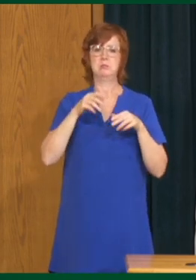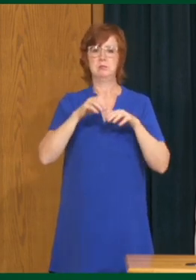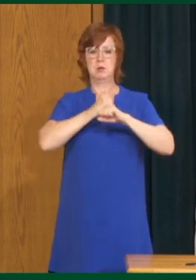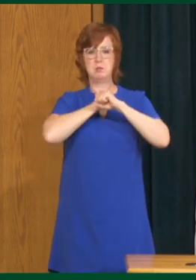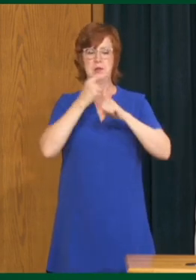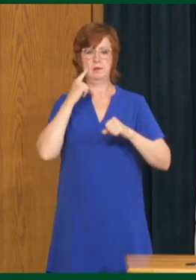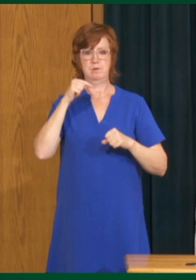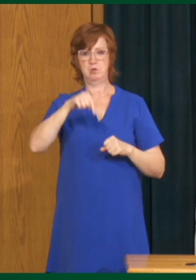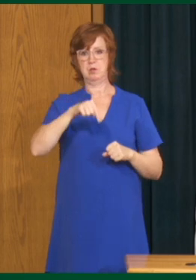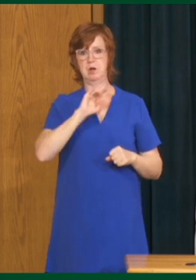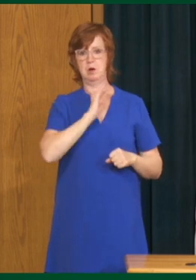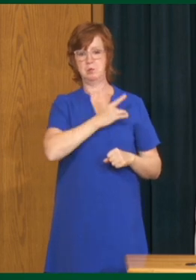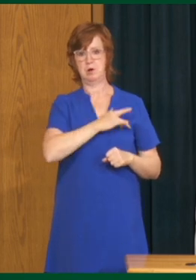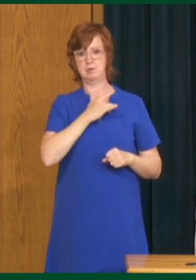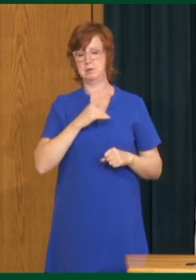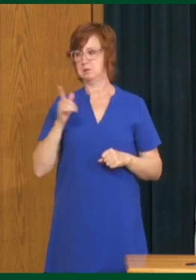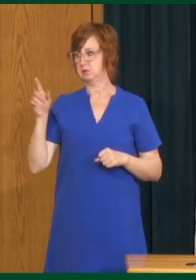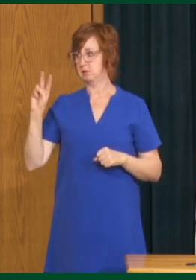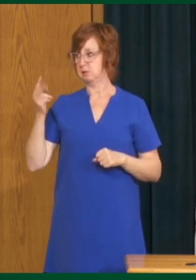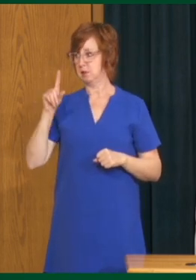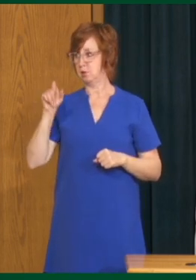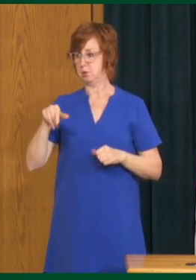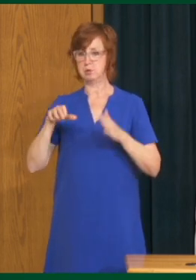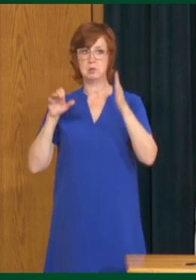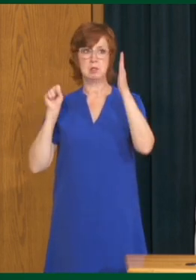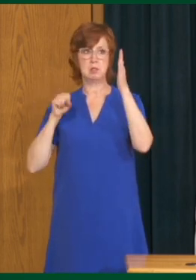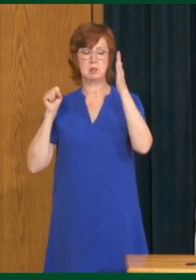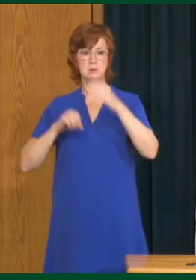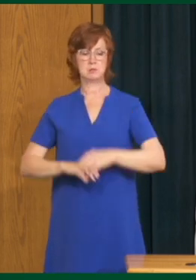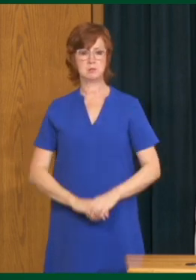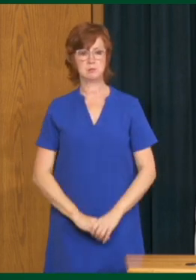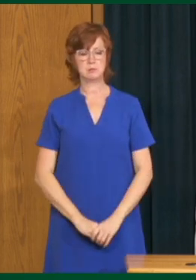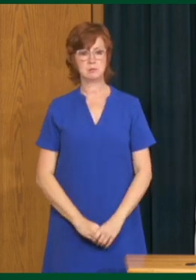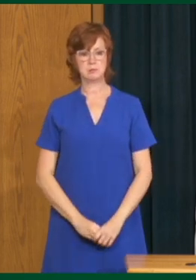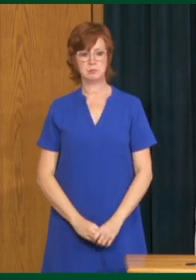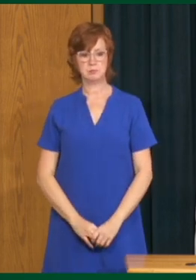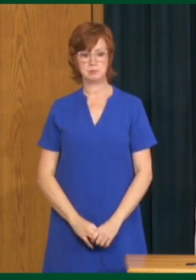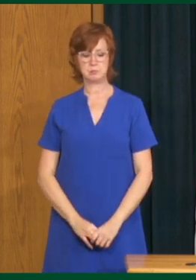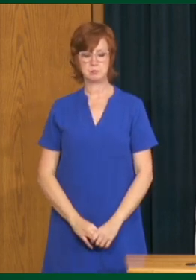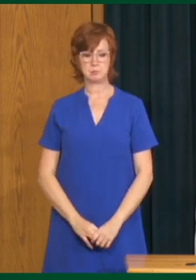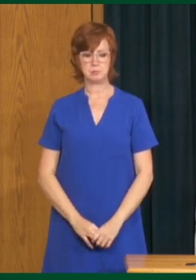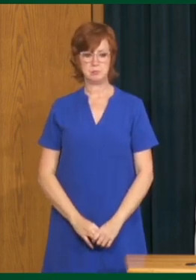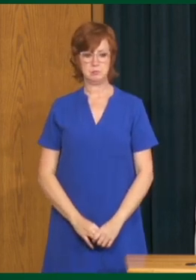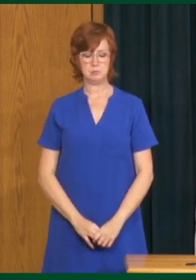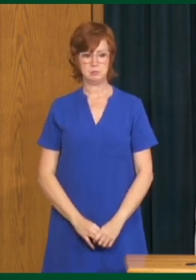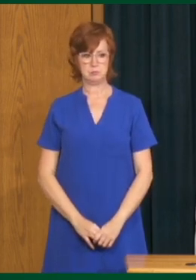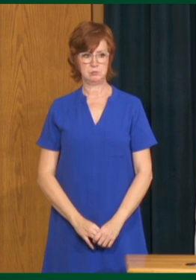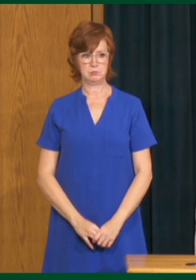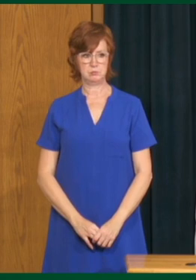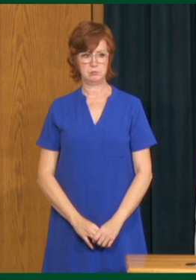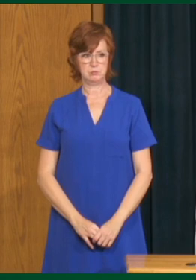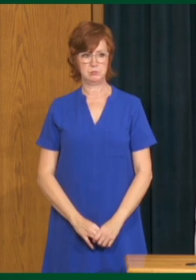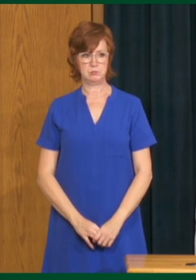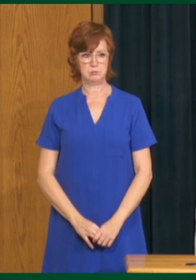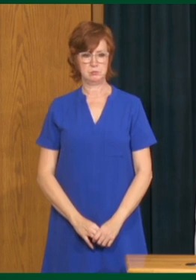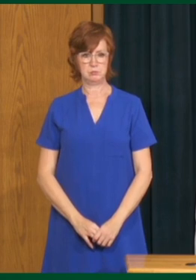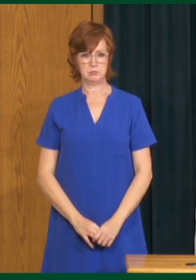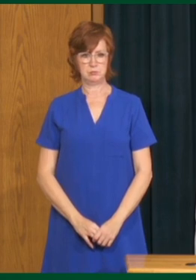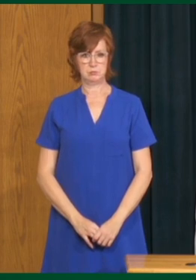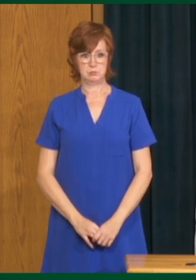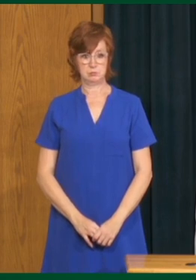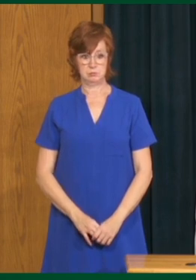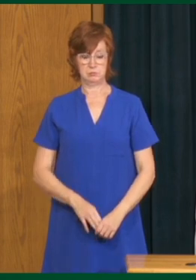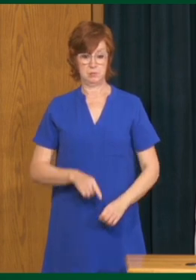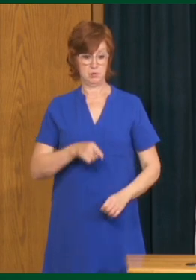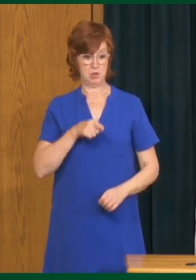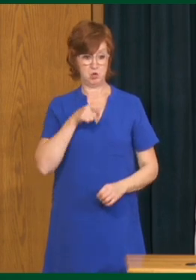Lisa? Yeah, sorry. So does that mean that you haven't, I guess, determined if there's one thing that this is all